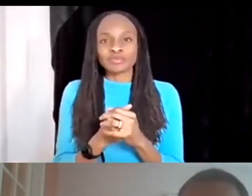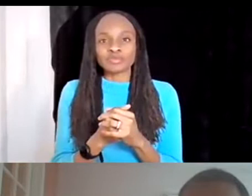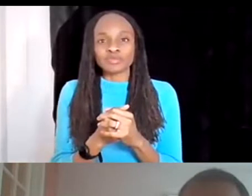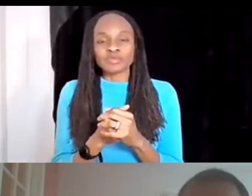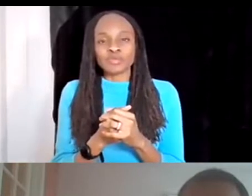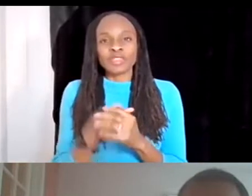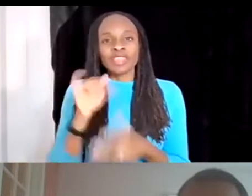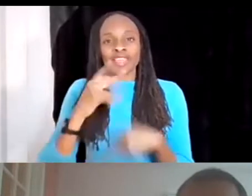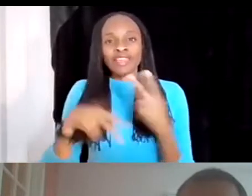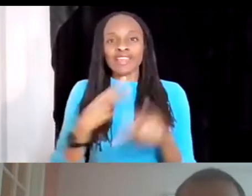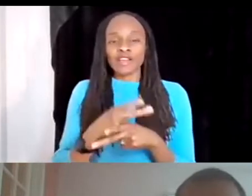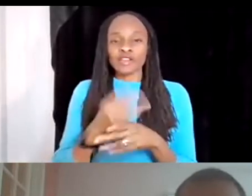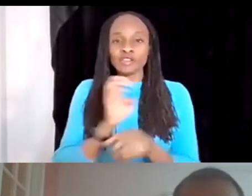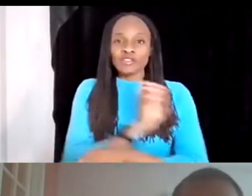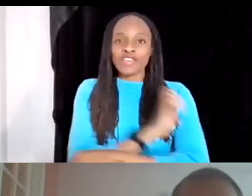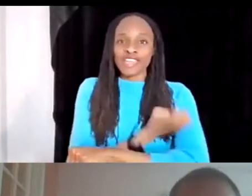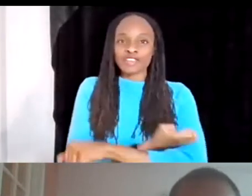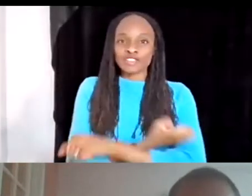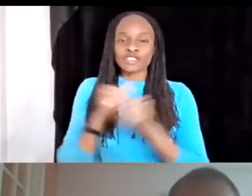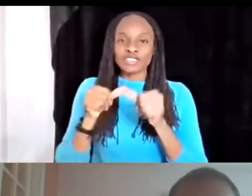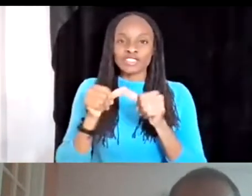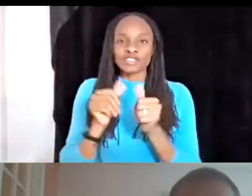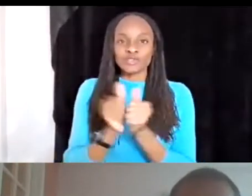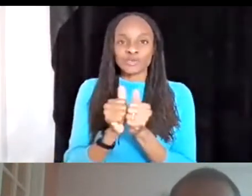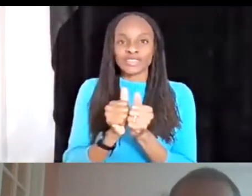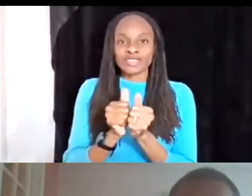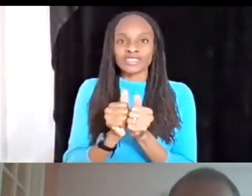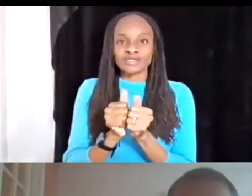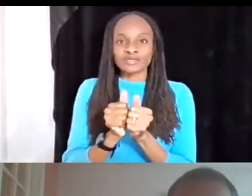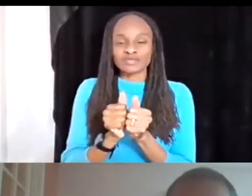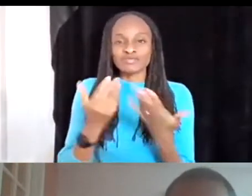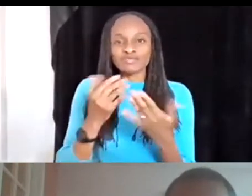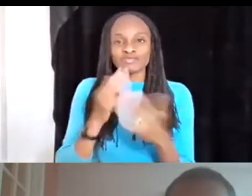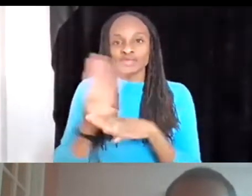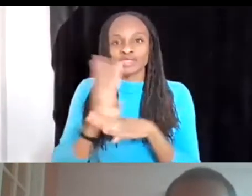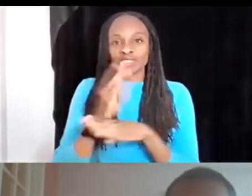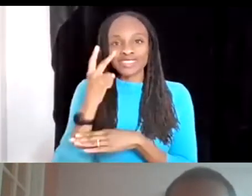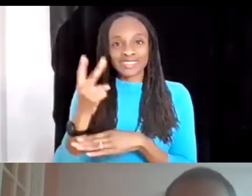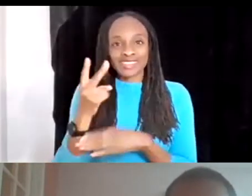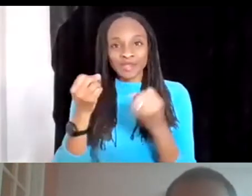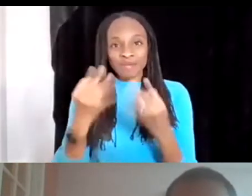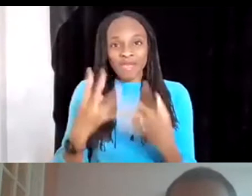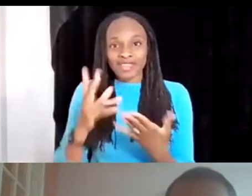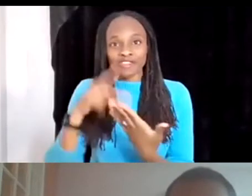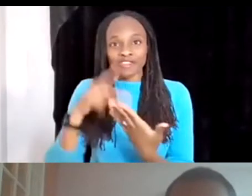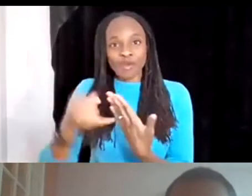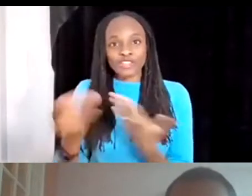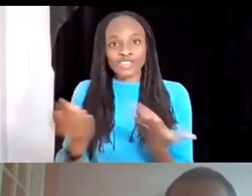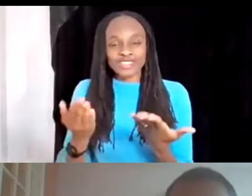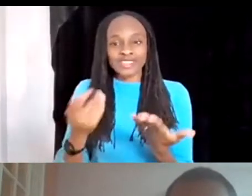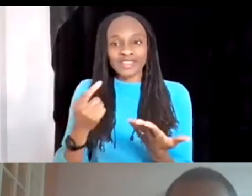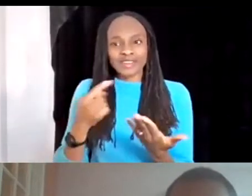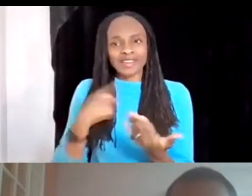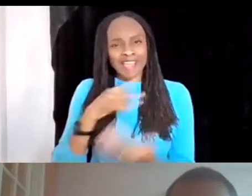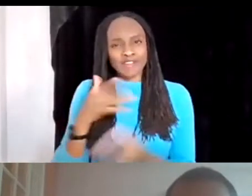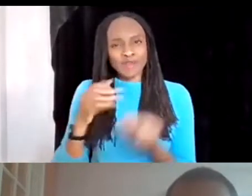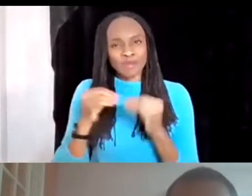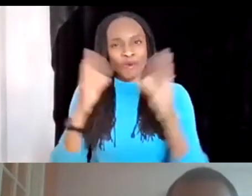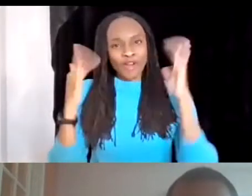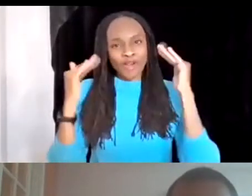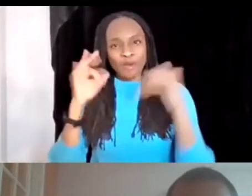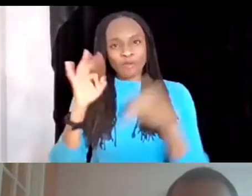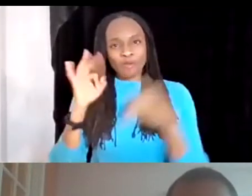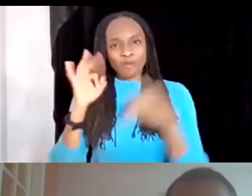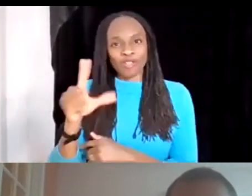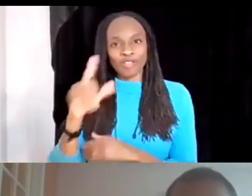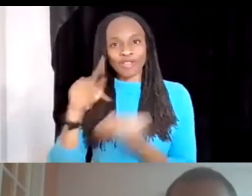that sort of energy carries forward throughout the industry, and seeing a lot of the projects in this group makes me extra hopeful for that. I want to ask each